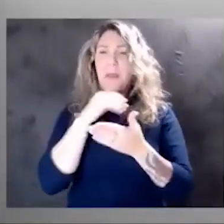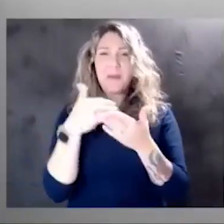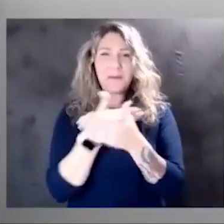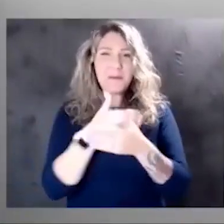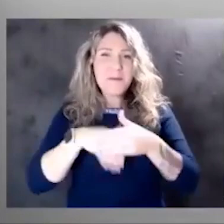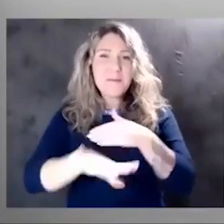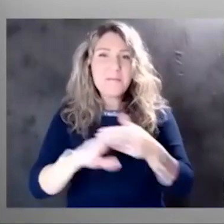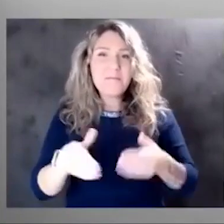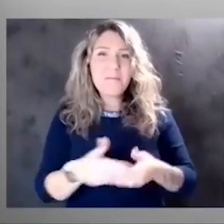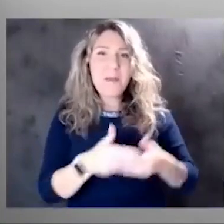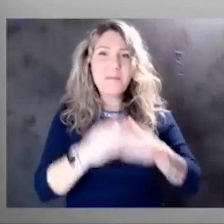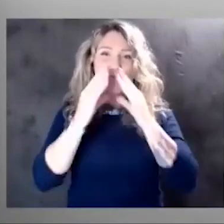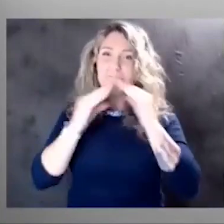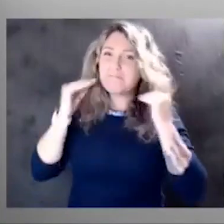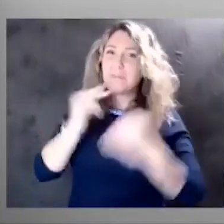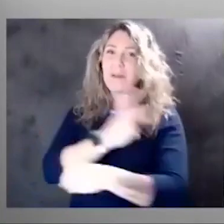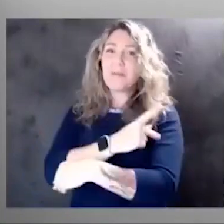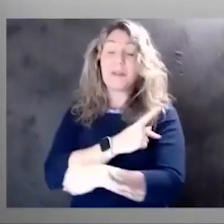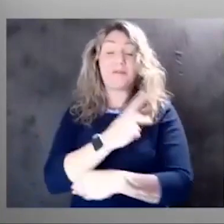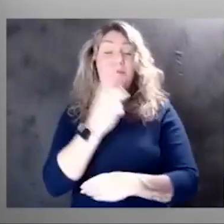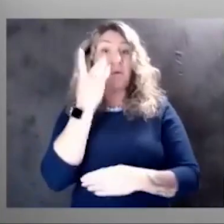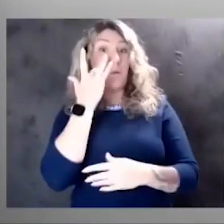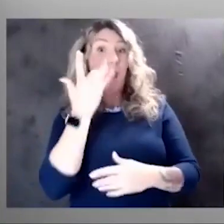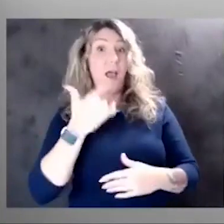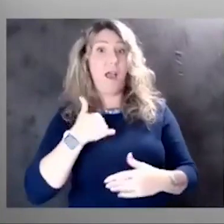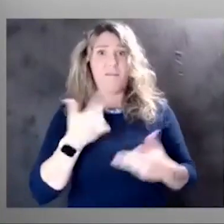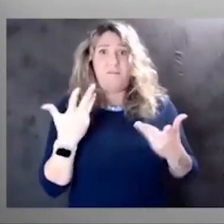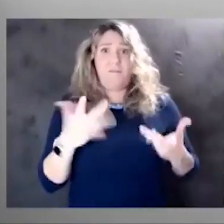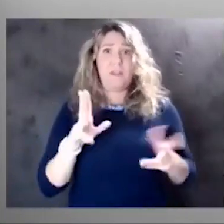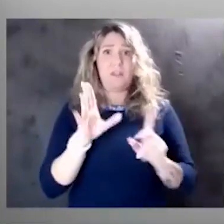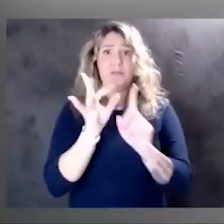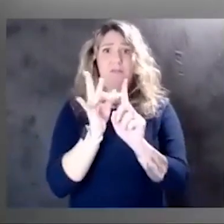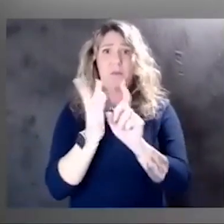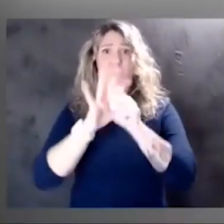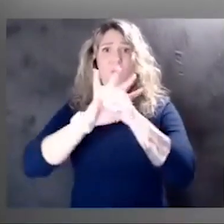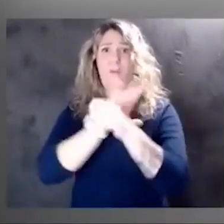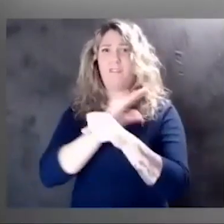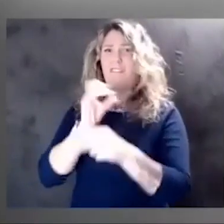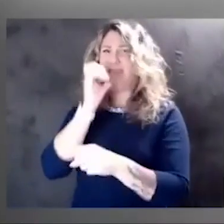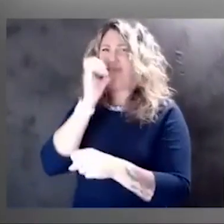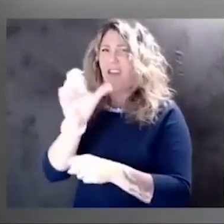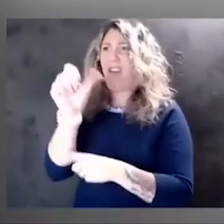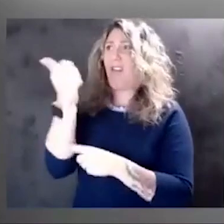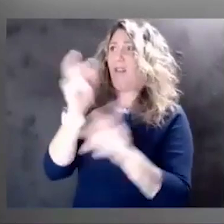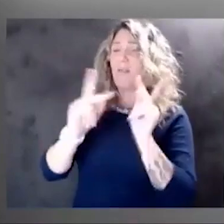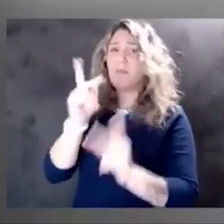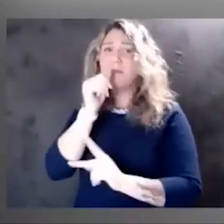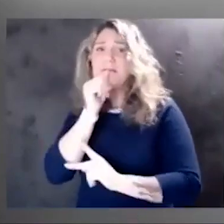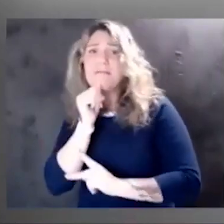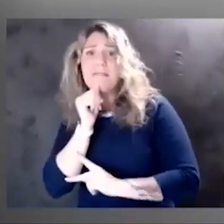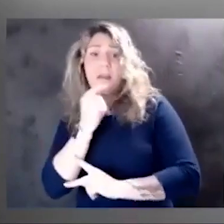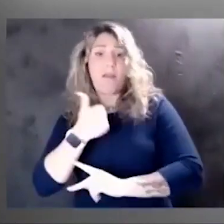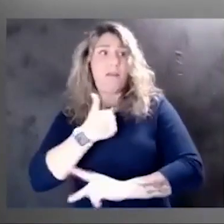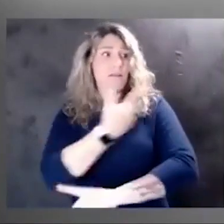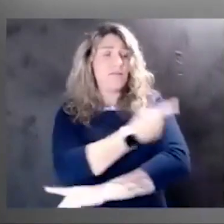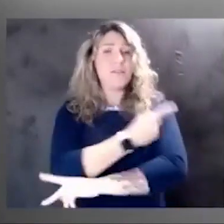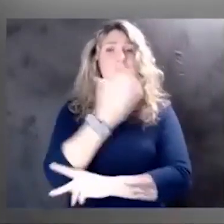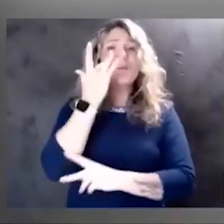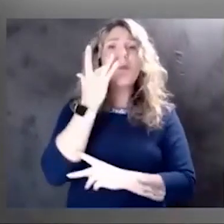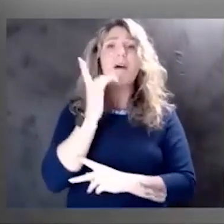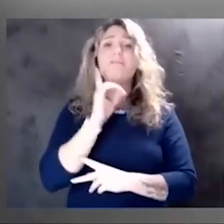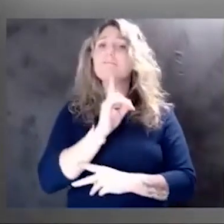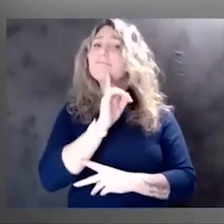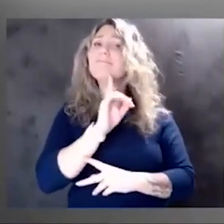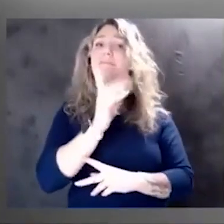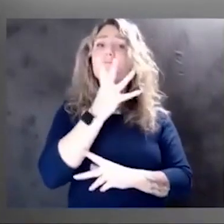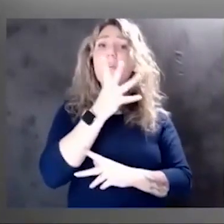vaccinate because I've had COVID and I don't want anyone else to have to deal with it. I vaccinate because I'm a single mom and my daughter needs me.